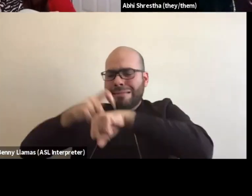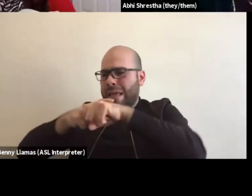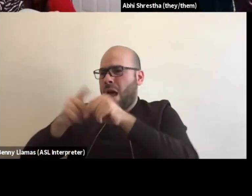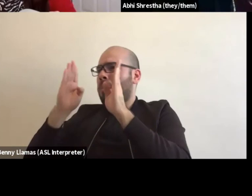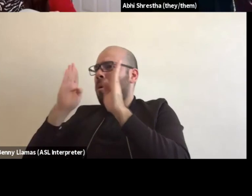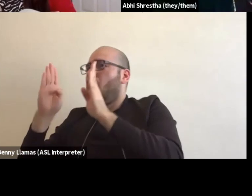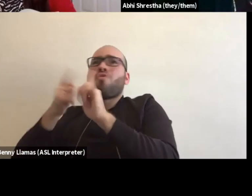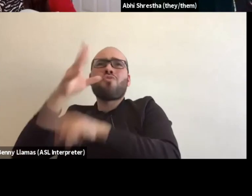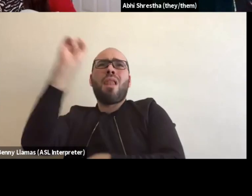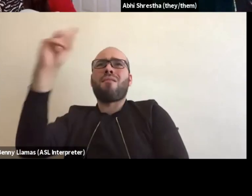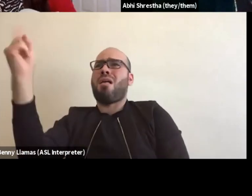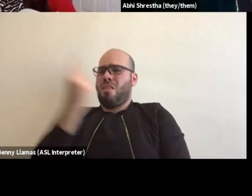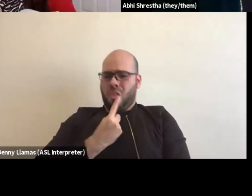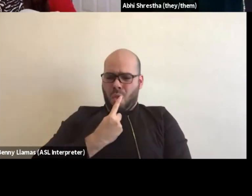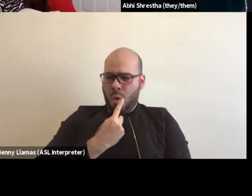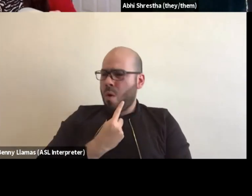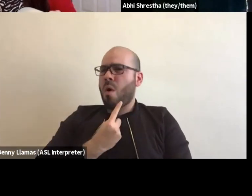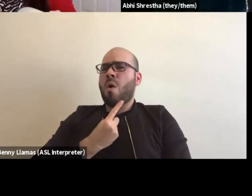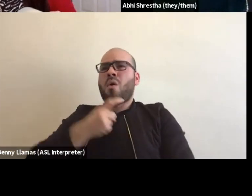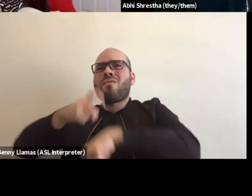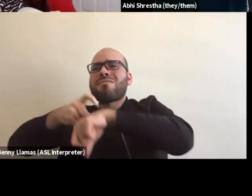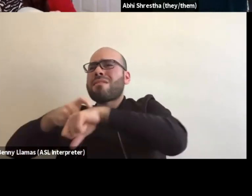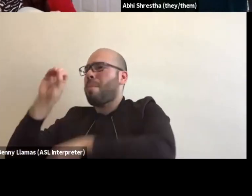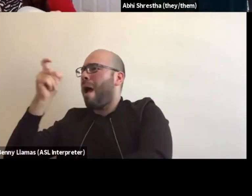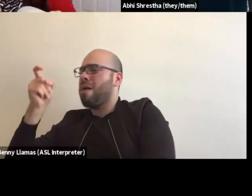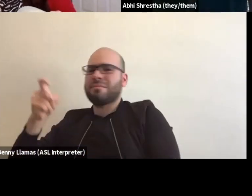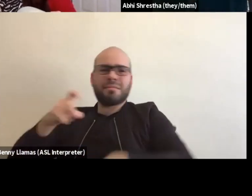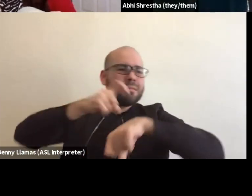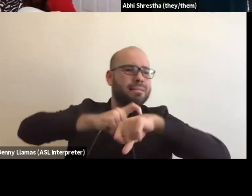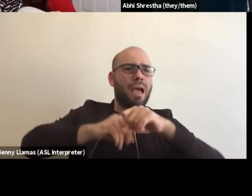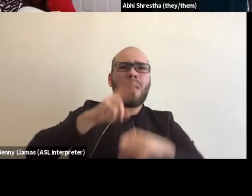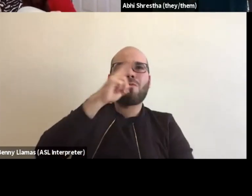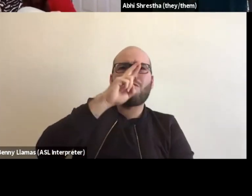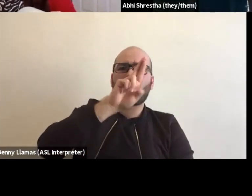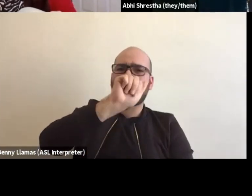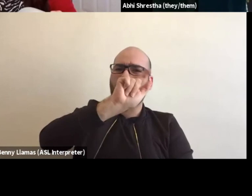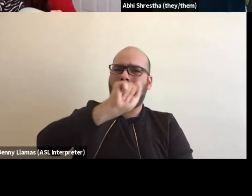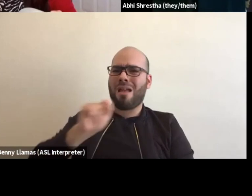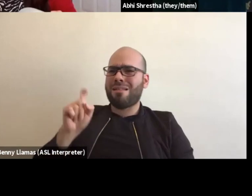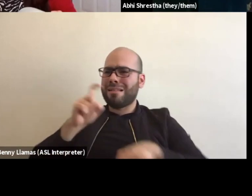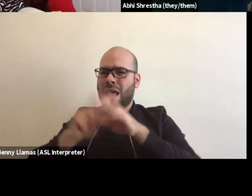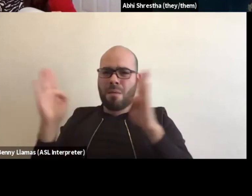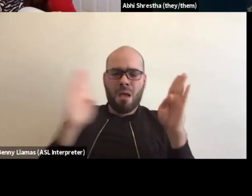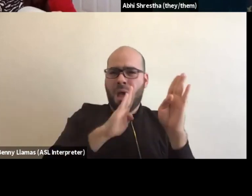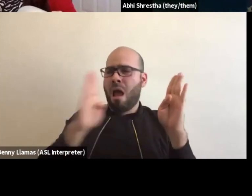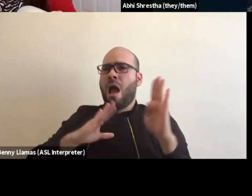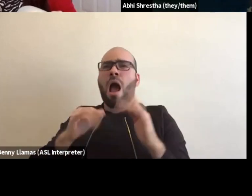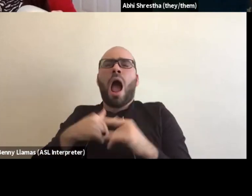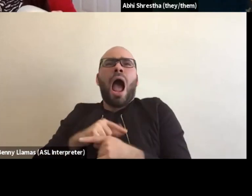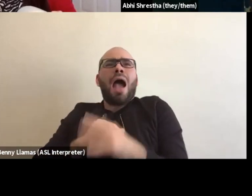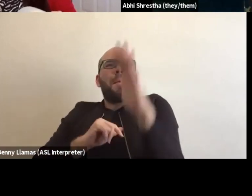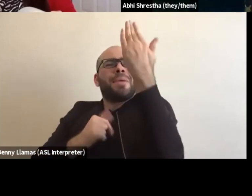hour of the rat. I heard the sound of two braids. I watched it rain through a mirror. Am I asking to